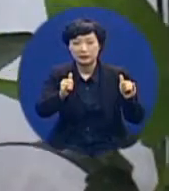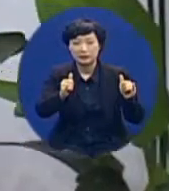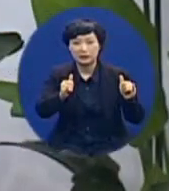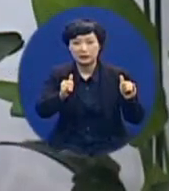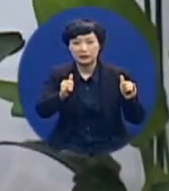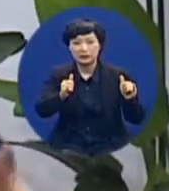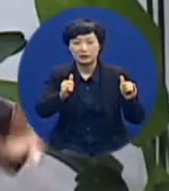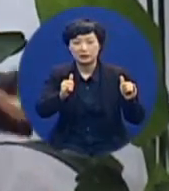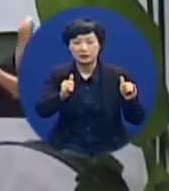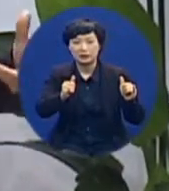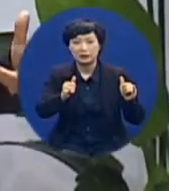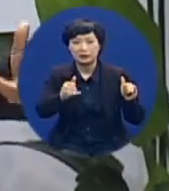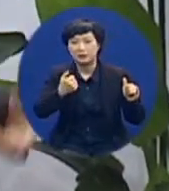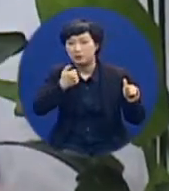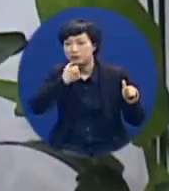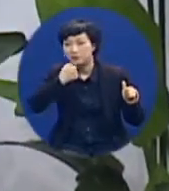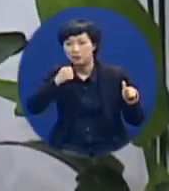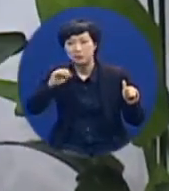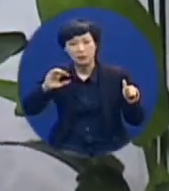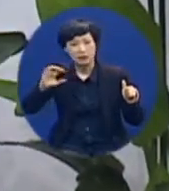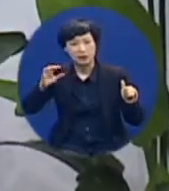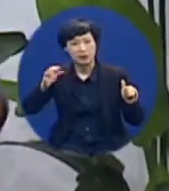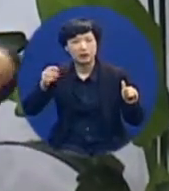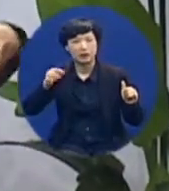the Roman Empire.